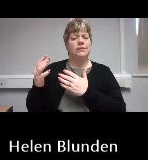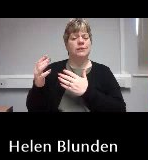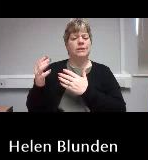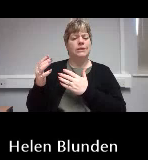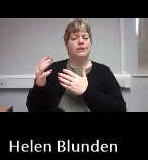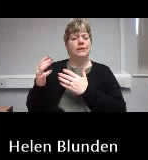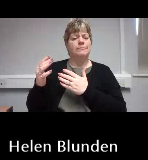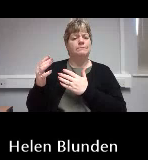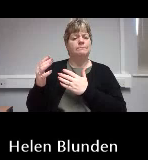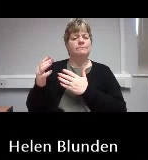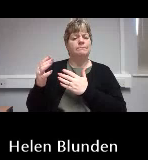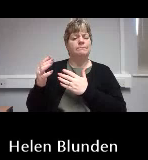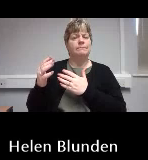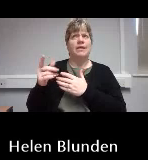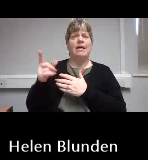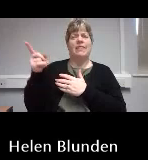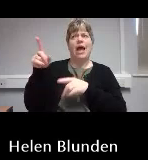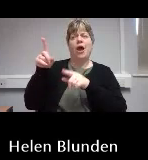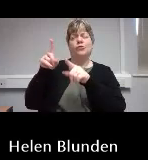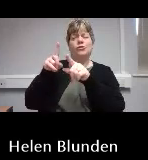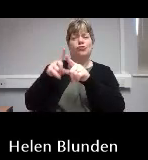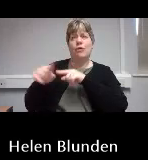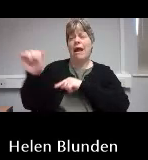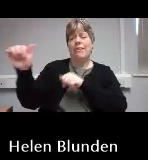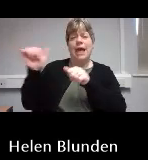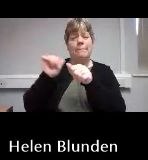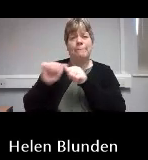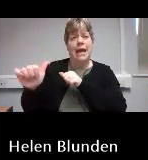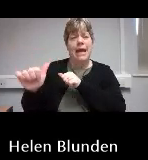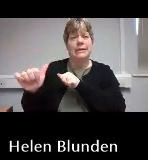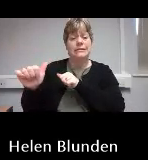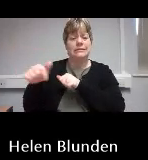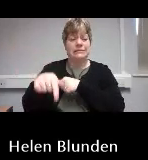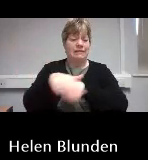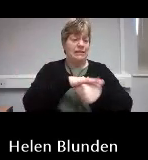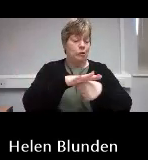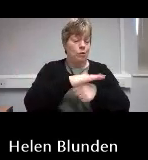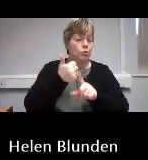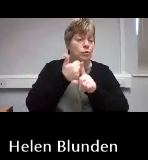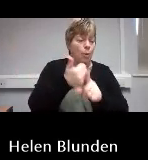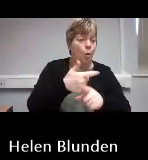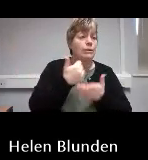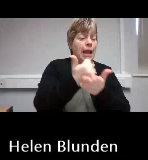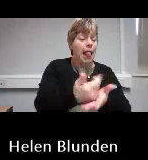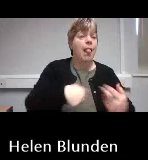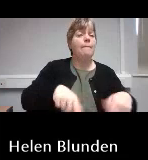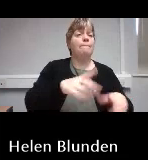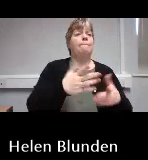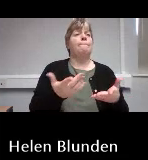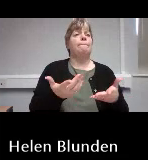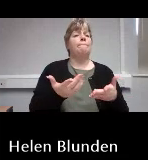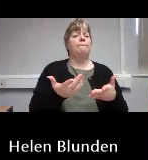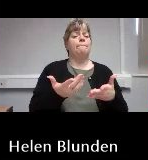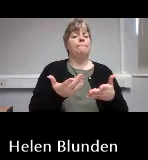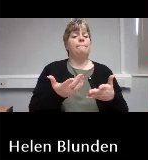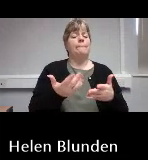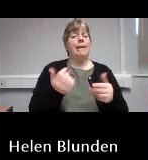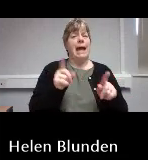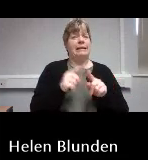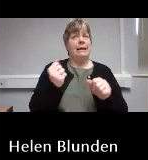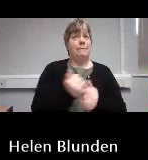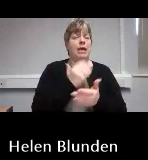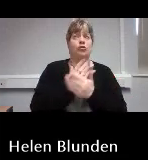who are trying their best in some of these circumstances, and it's making sure